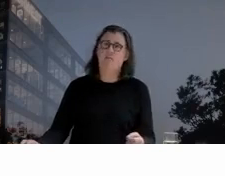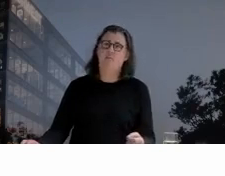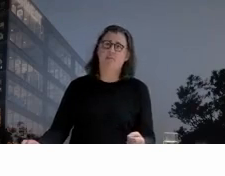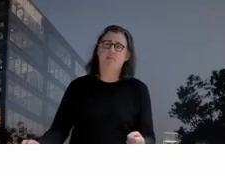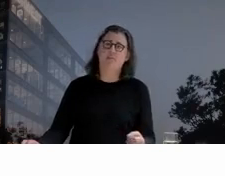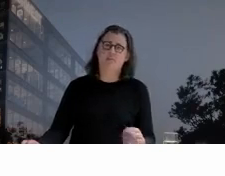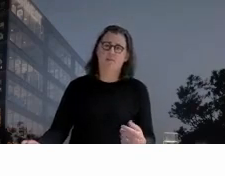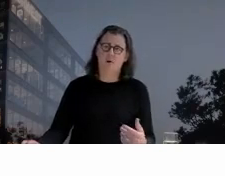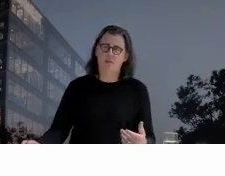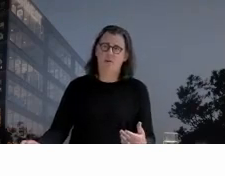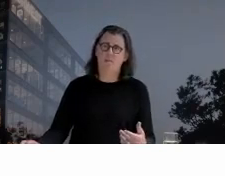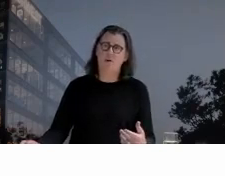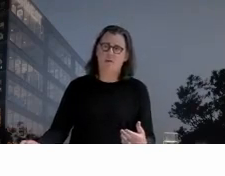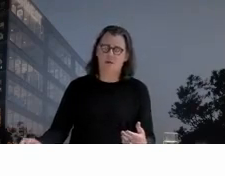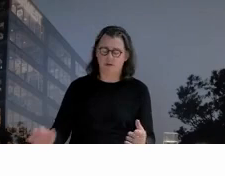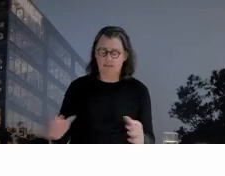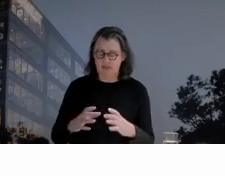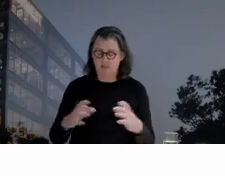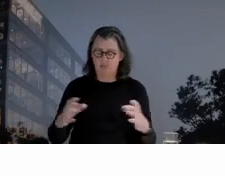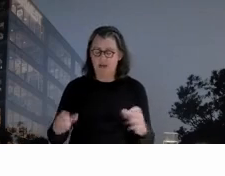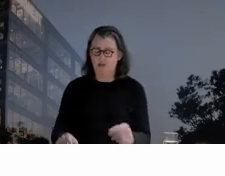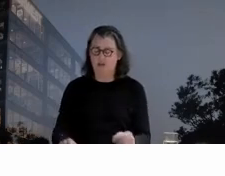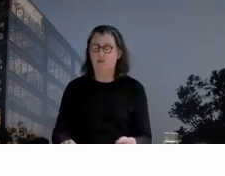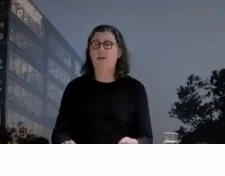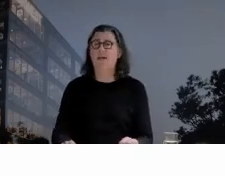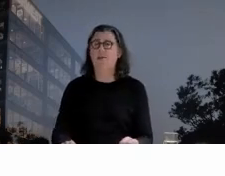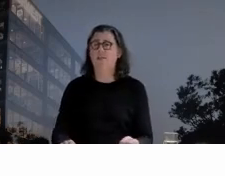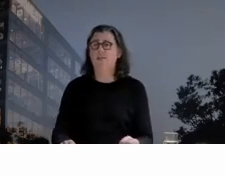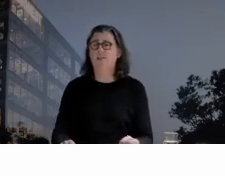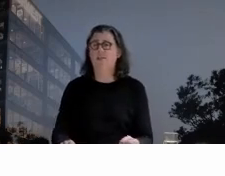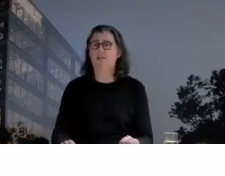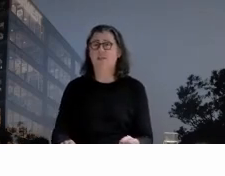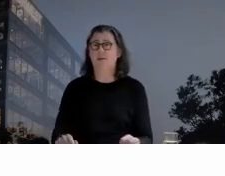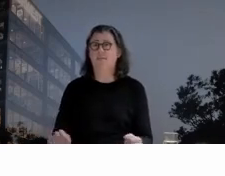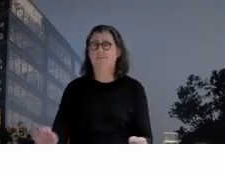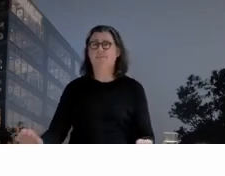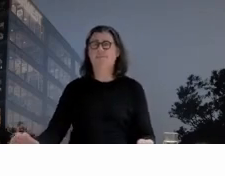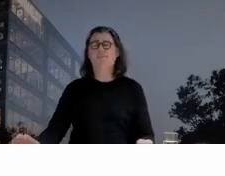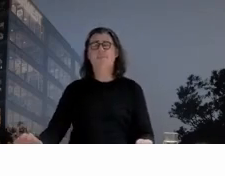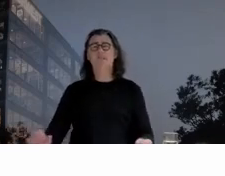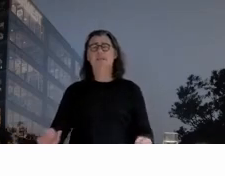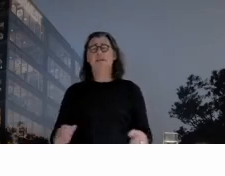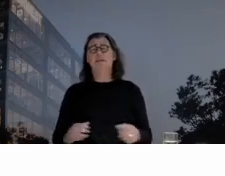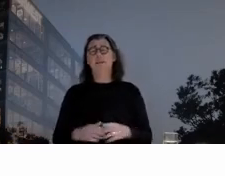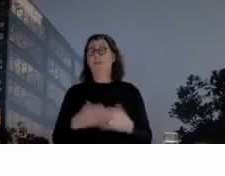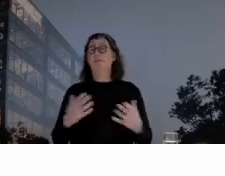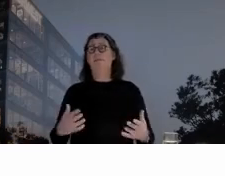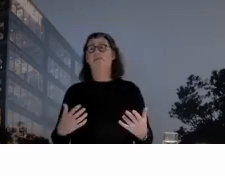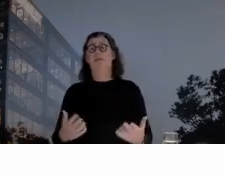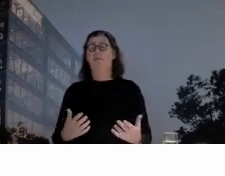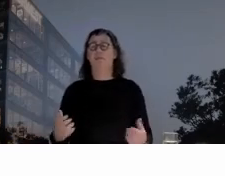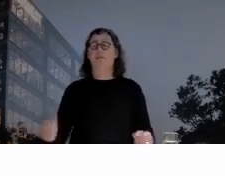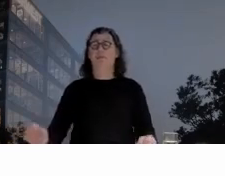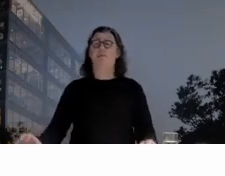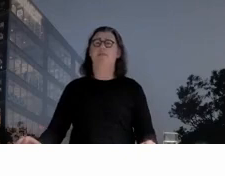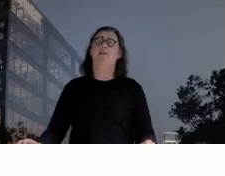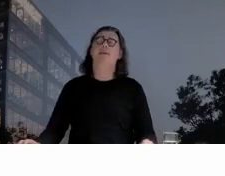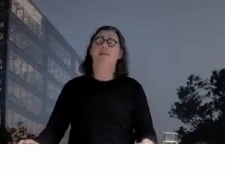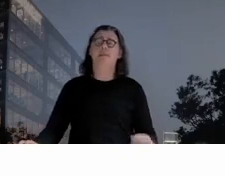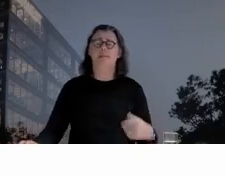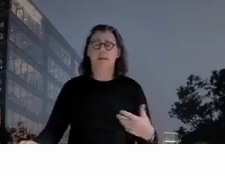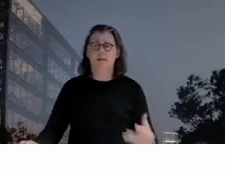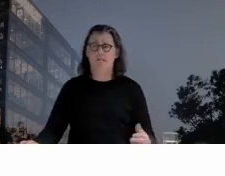exist, but it's also important to understand the ratios and relationships. So they're different for different